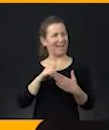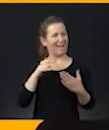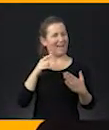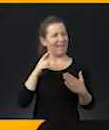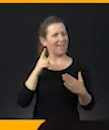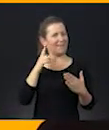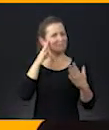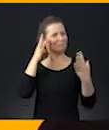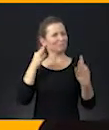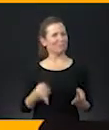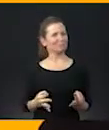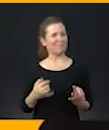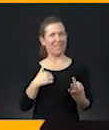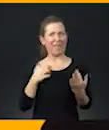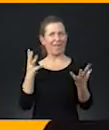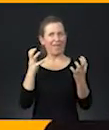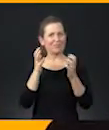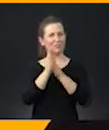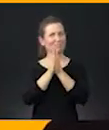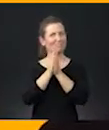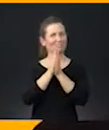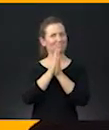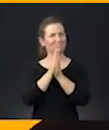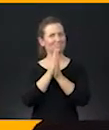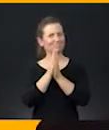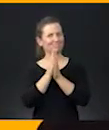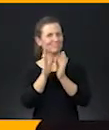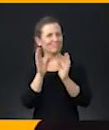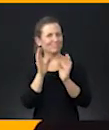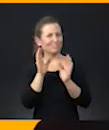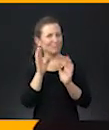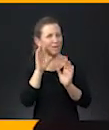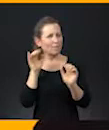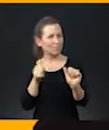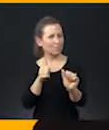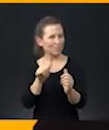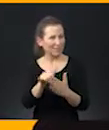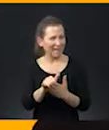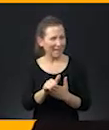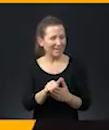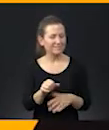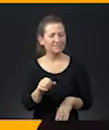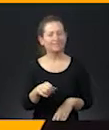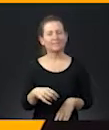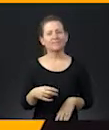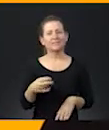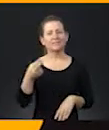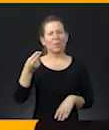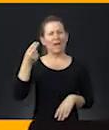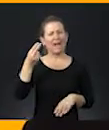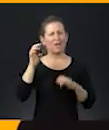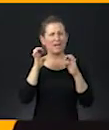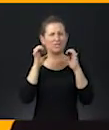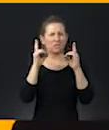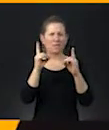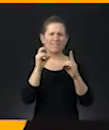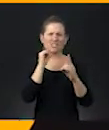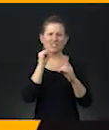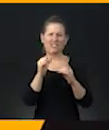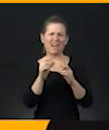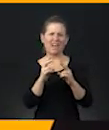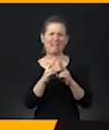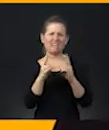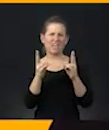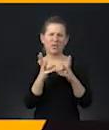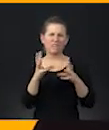came to the conclusion of that I would pursue. So higher education didn't really play a vital